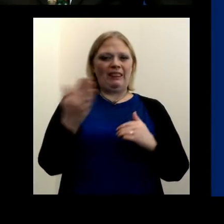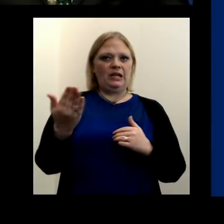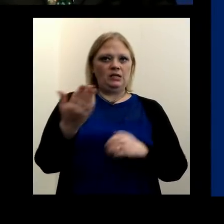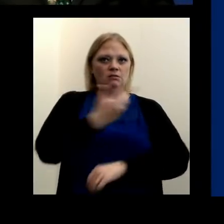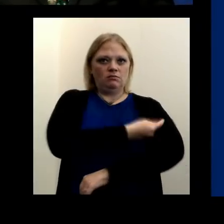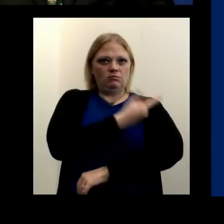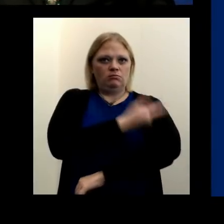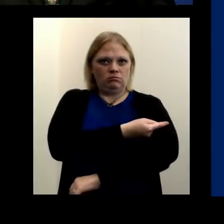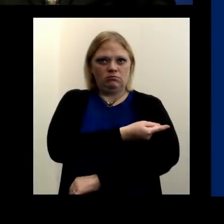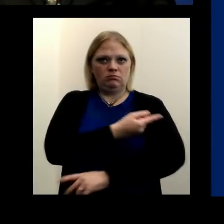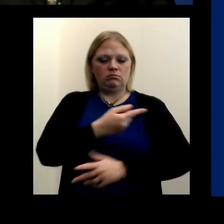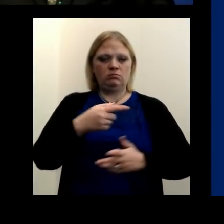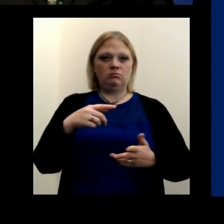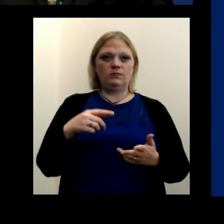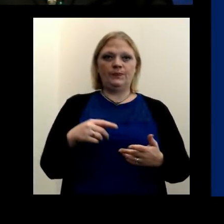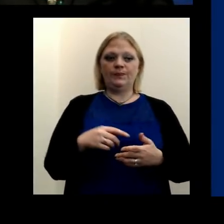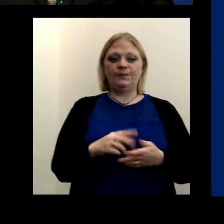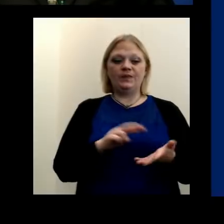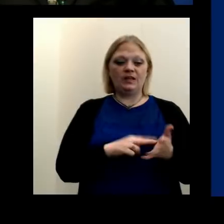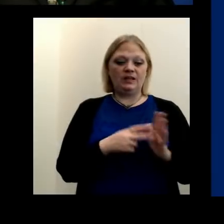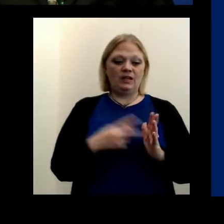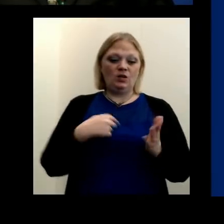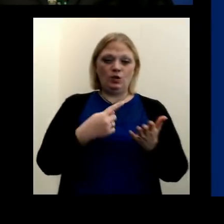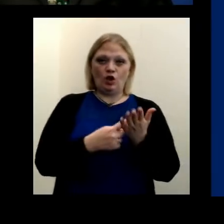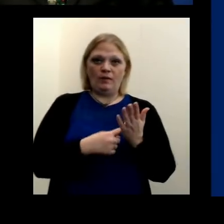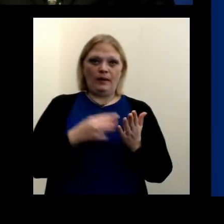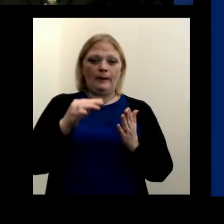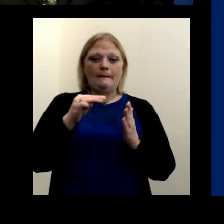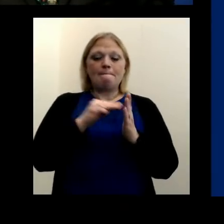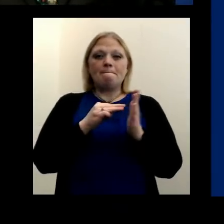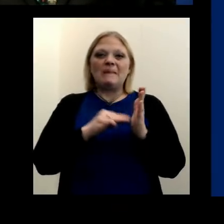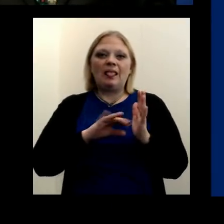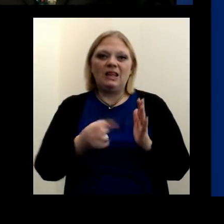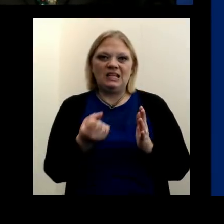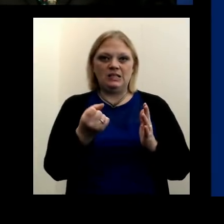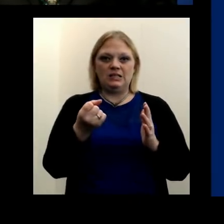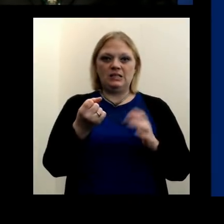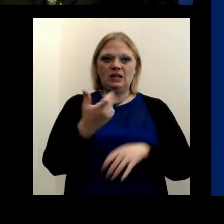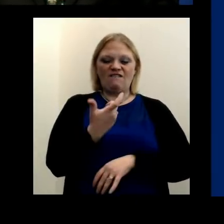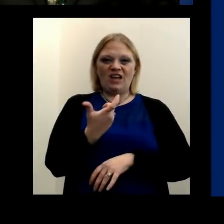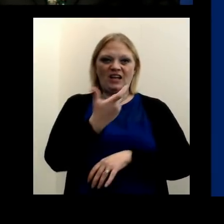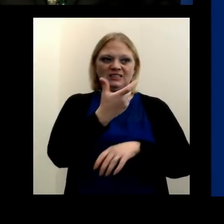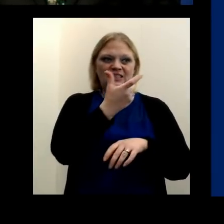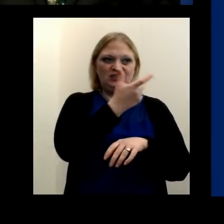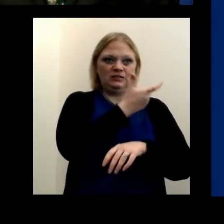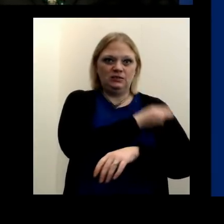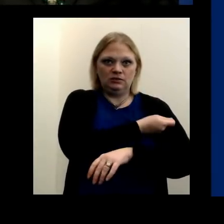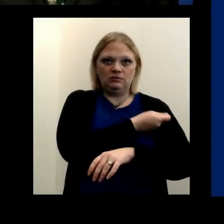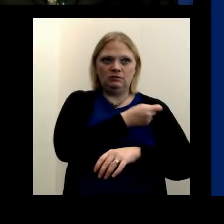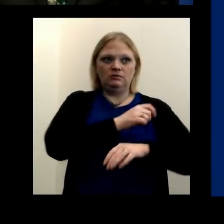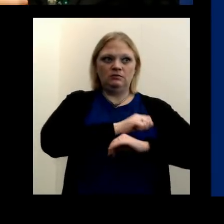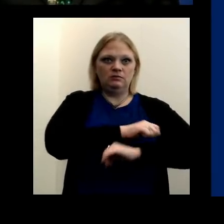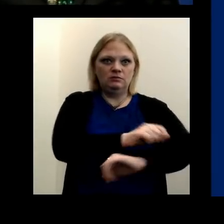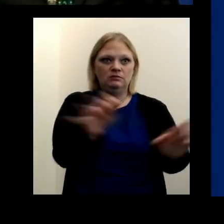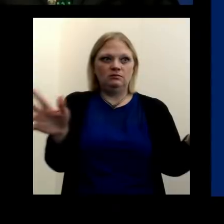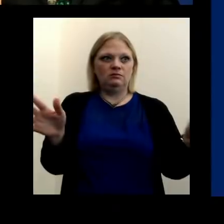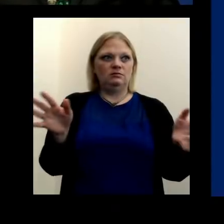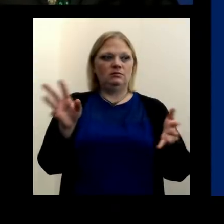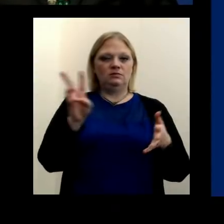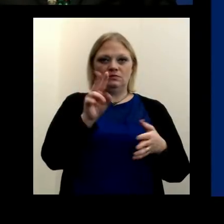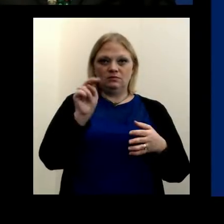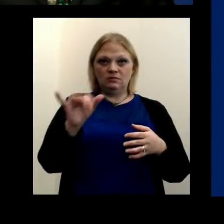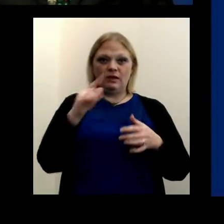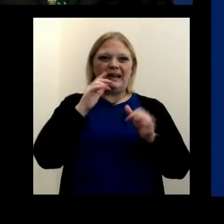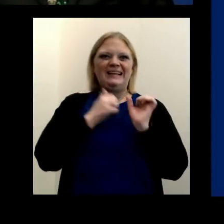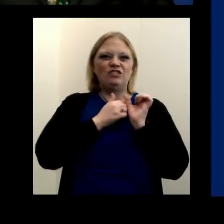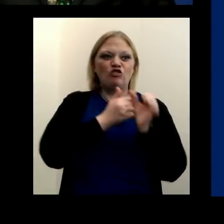therefore, we're going to be talking about millions of doses that have to be administered across Western New York, and keeping track of